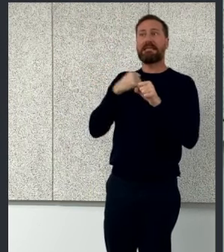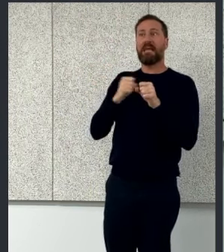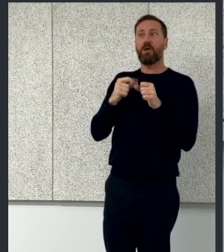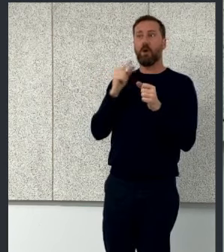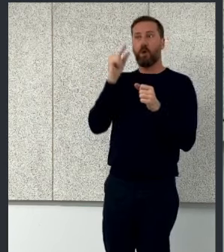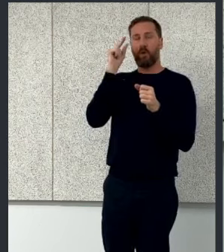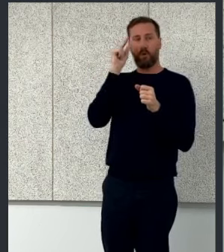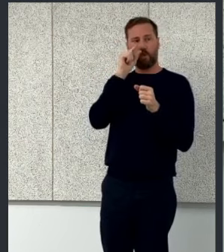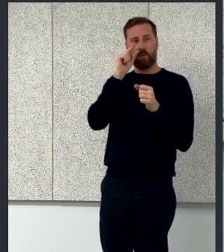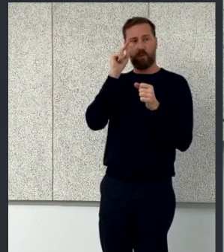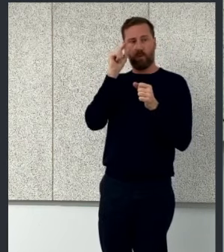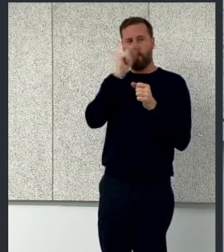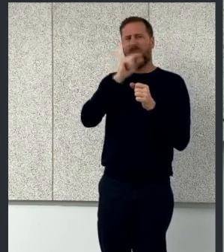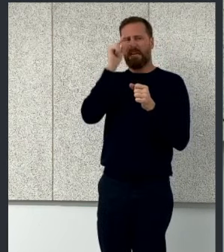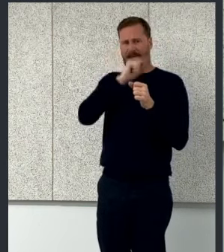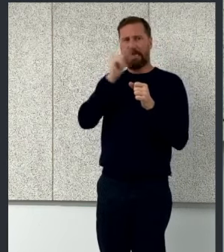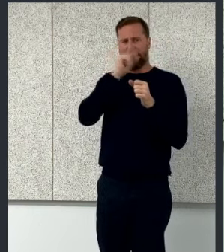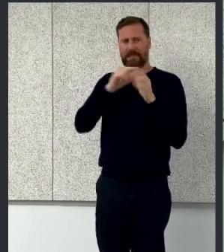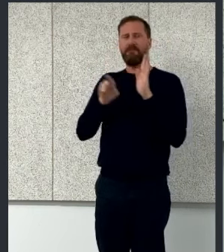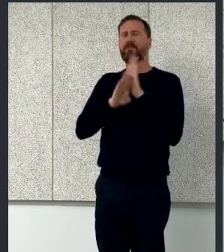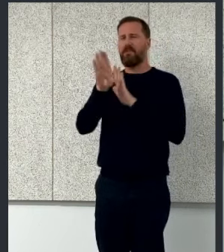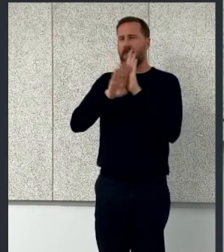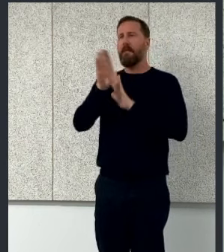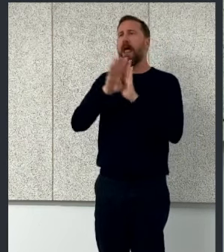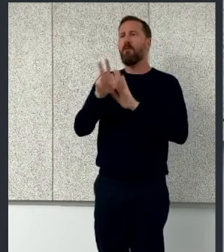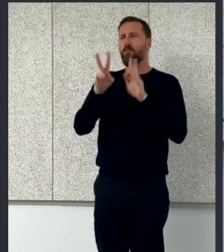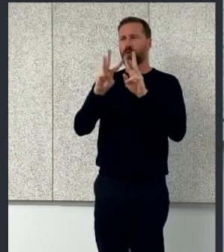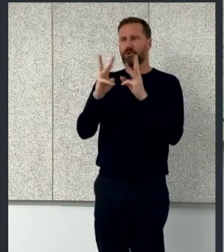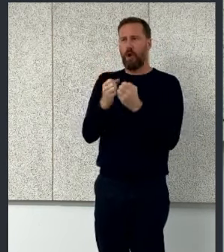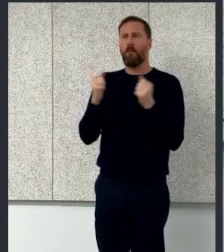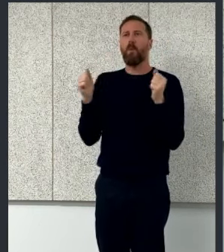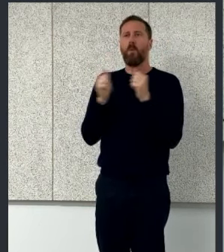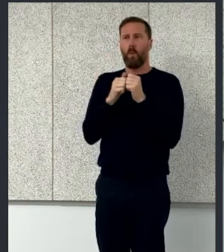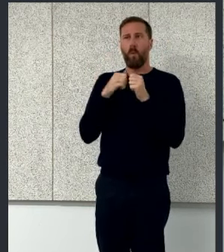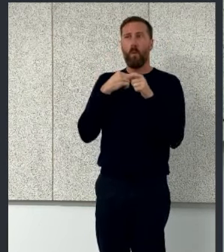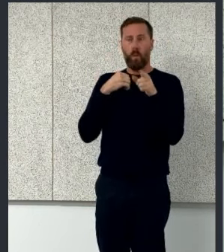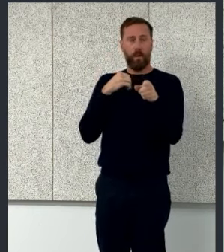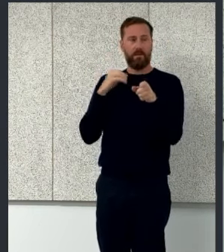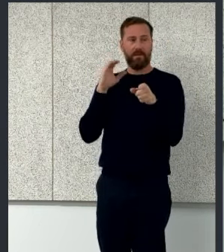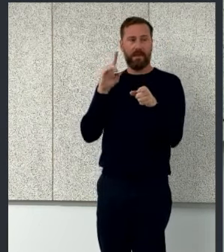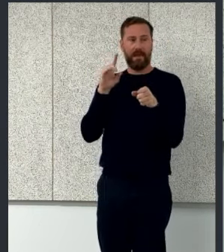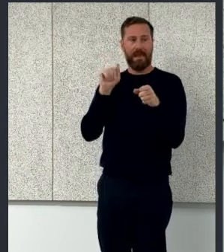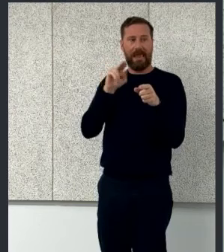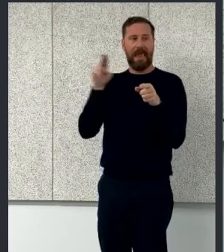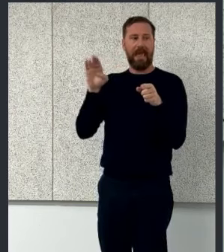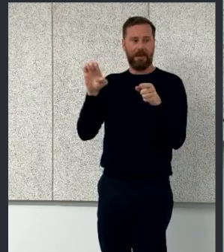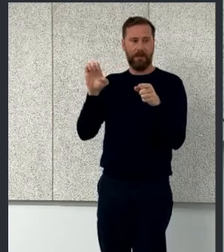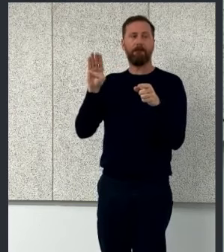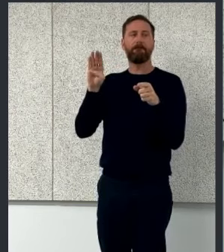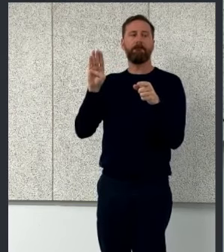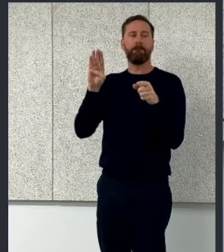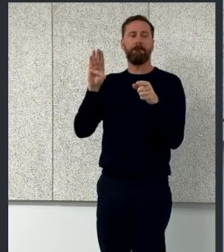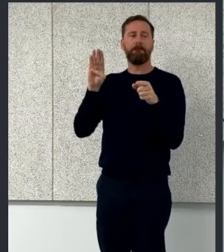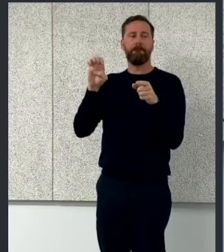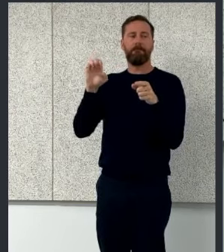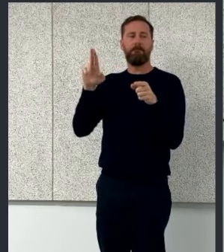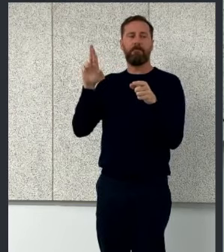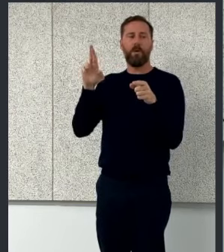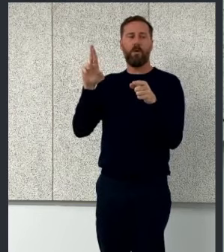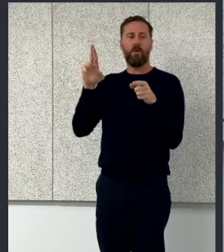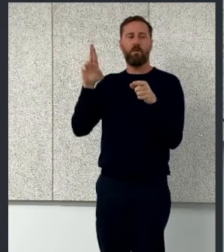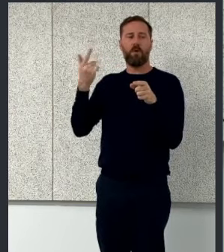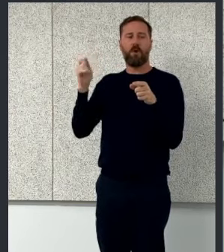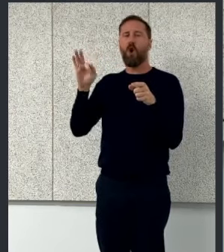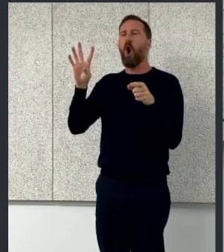Bogart. Wow. And it was for the express purpose of not losing or continuing to